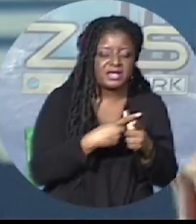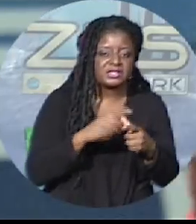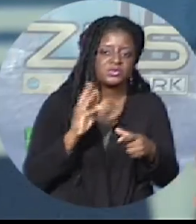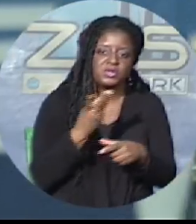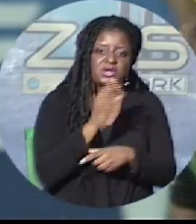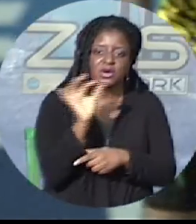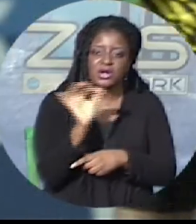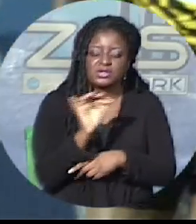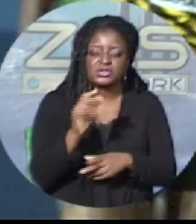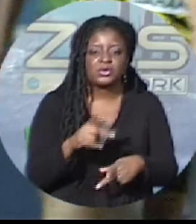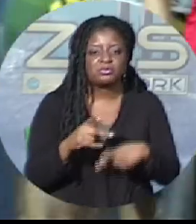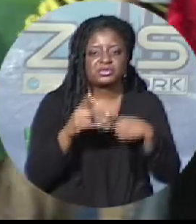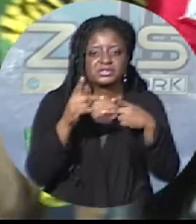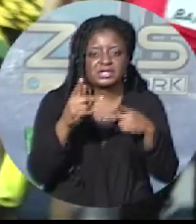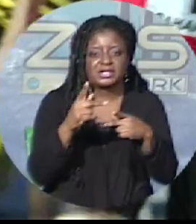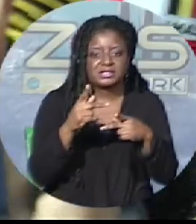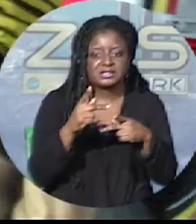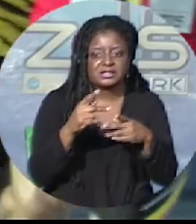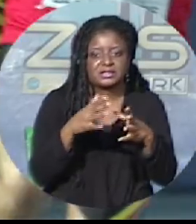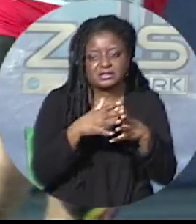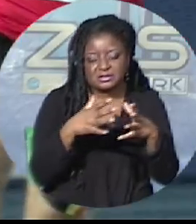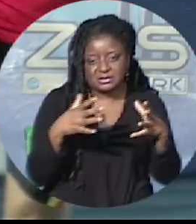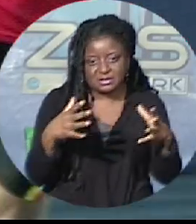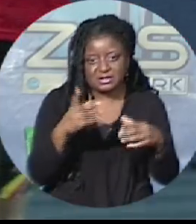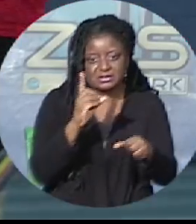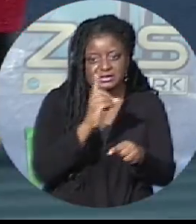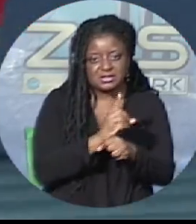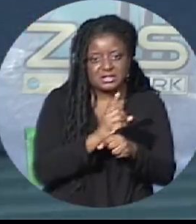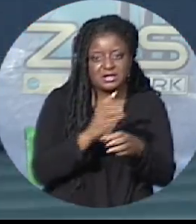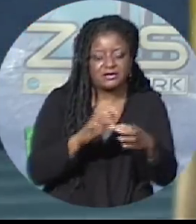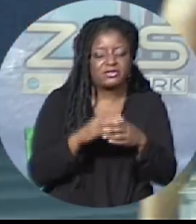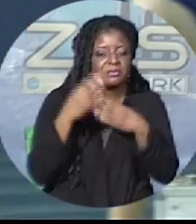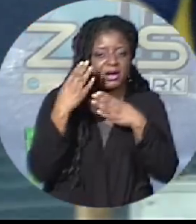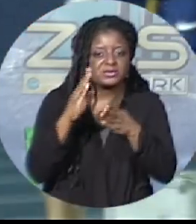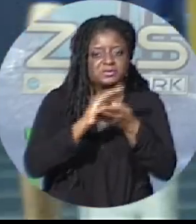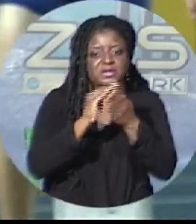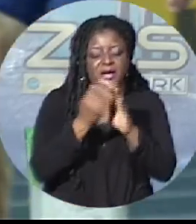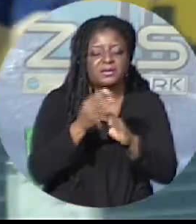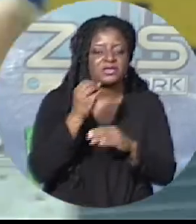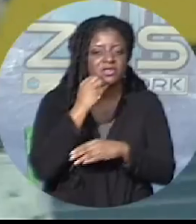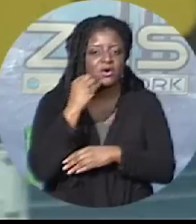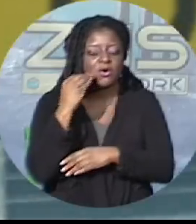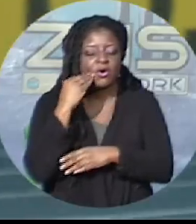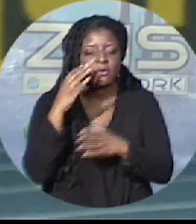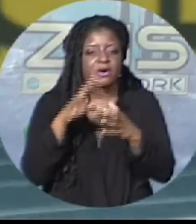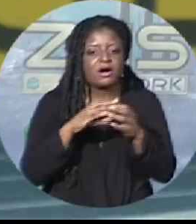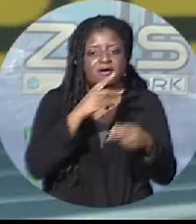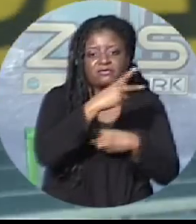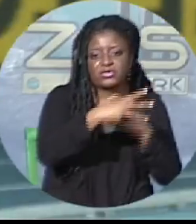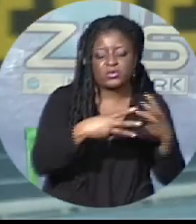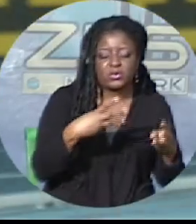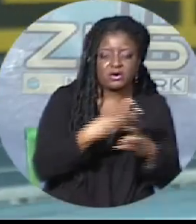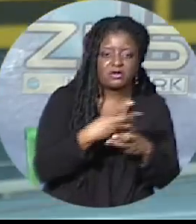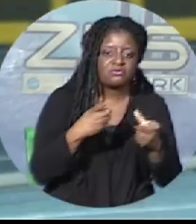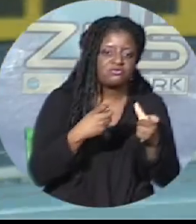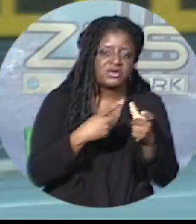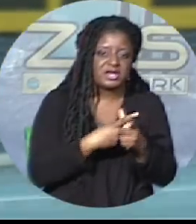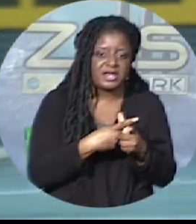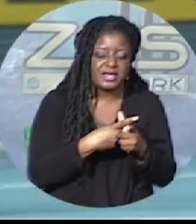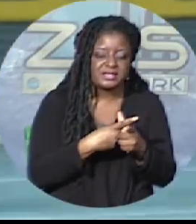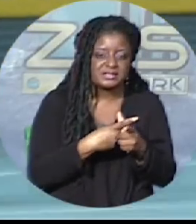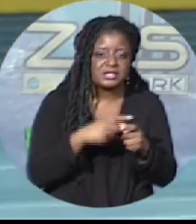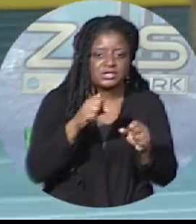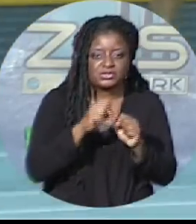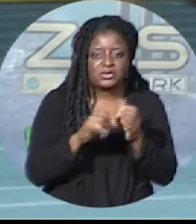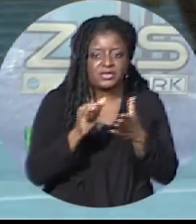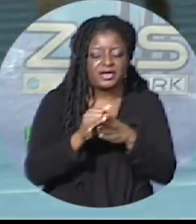presented the gargantuan ideal of the Bahamas becoming the home of the World Relays, so that